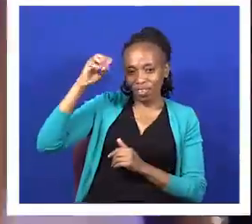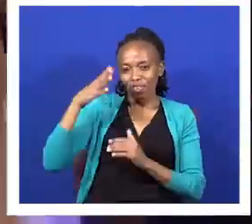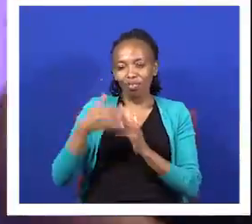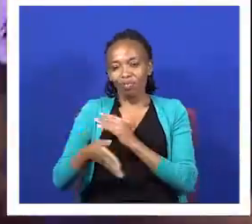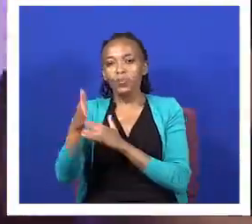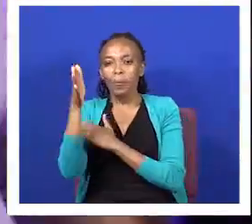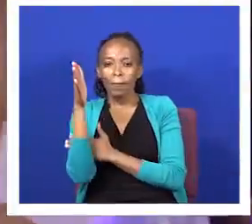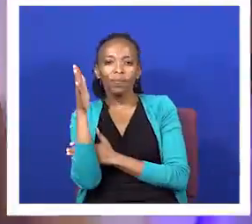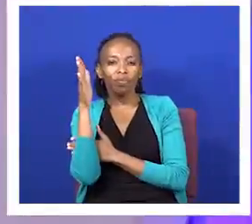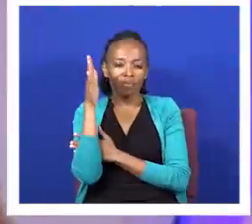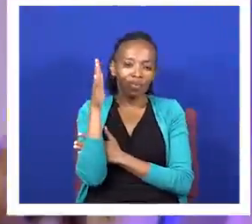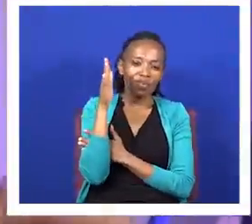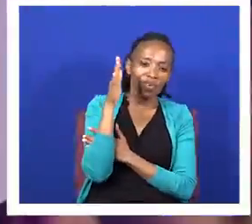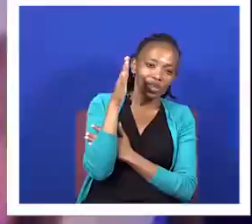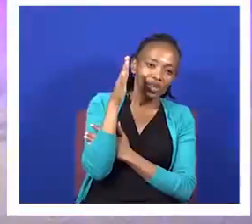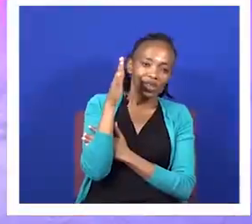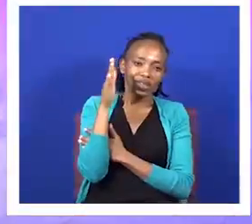Walking in the light of